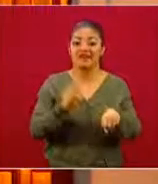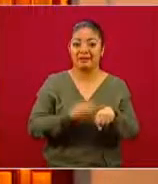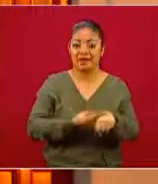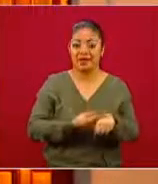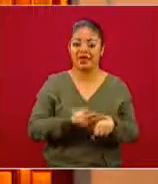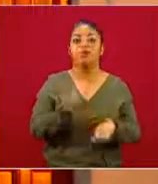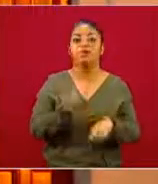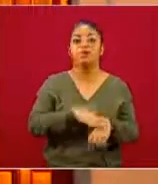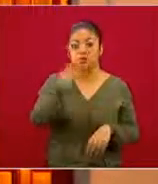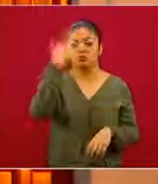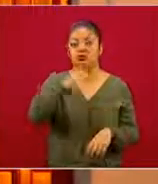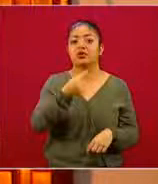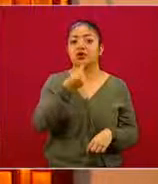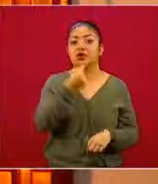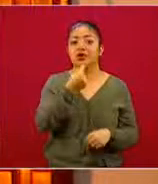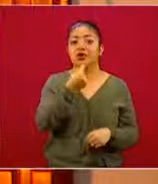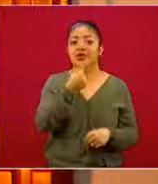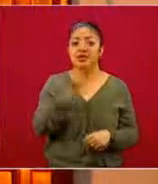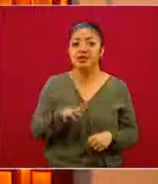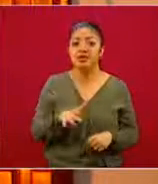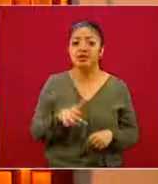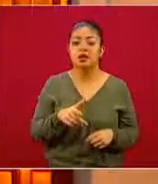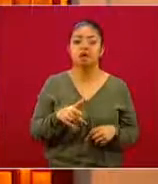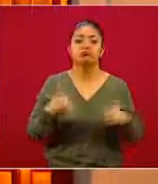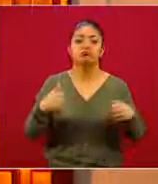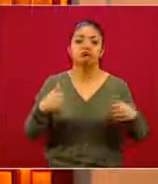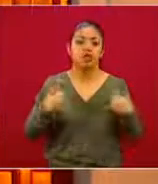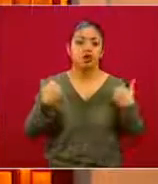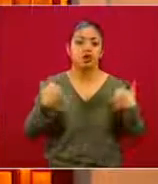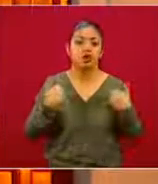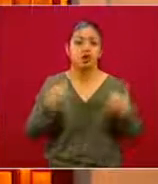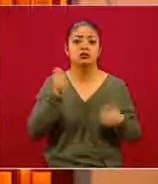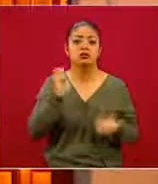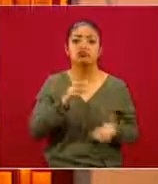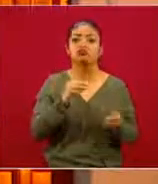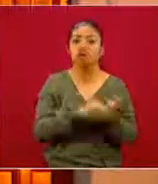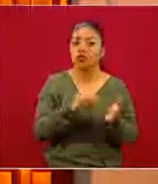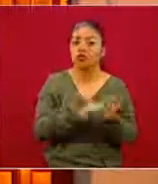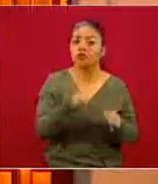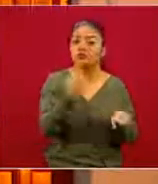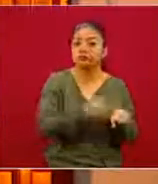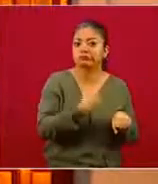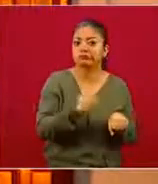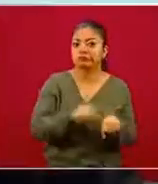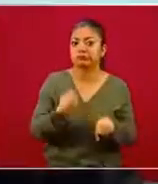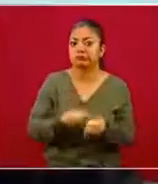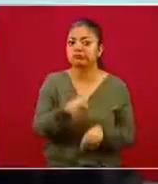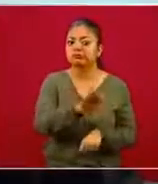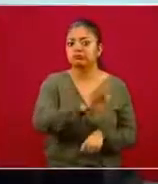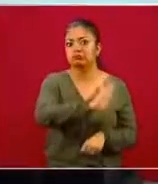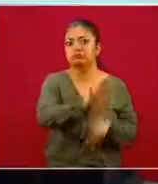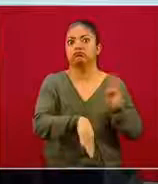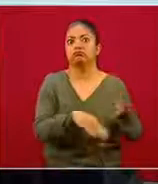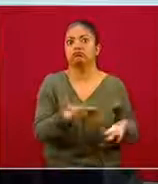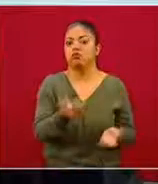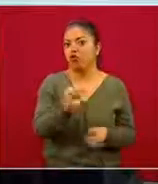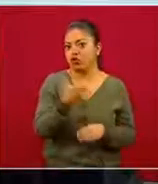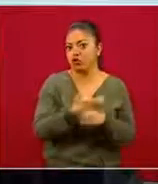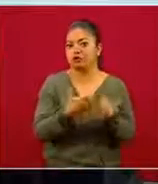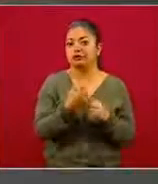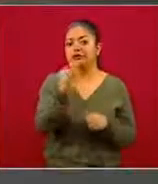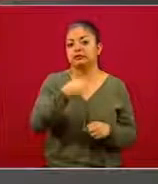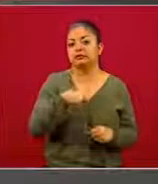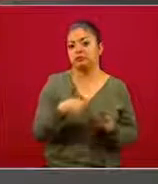abuse. Children's and adolescents still get sick from other things besides COVID that can still kill